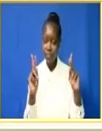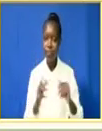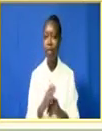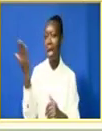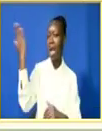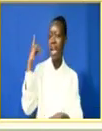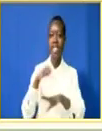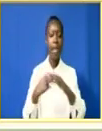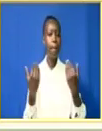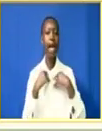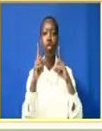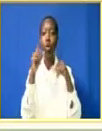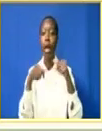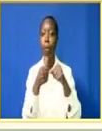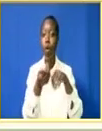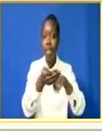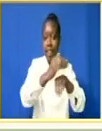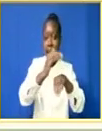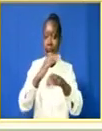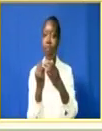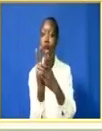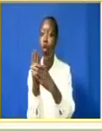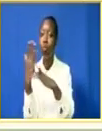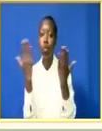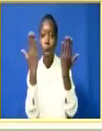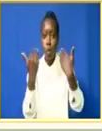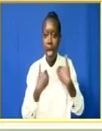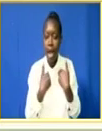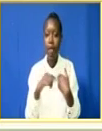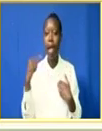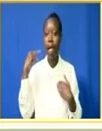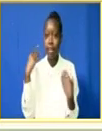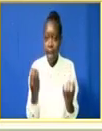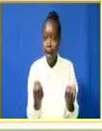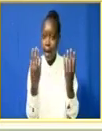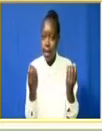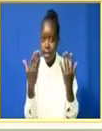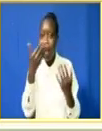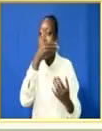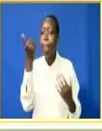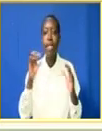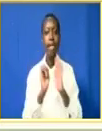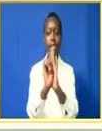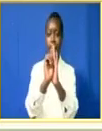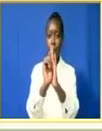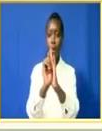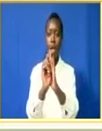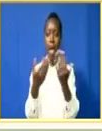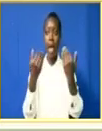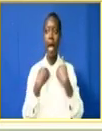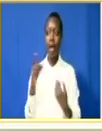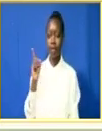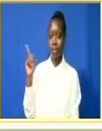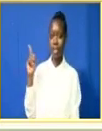we talked about the cover crops, mm. where we have grass, mm-hmm. the best example. Yes. We have the sweet